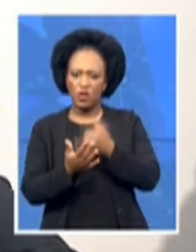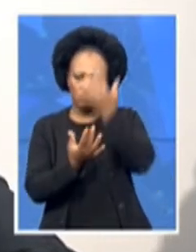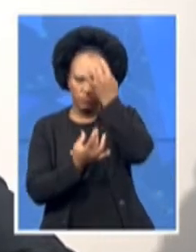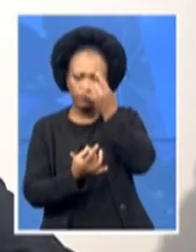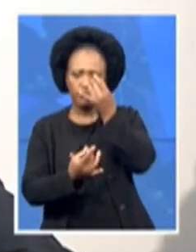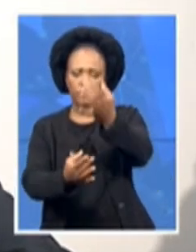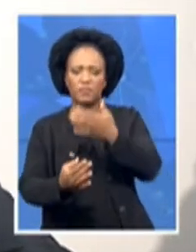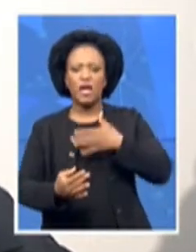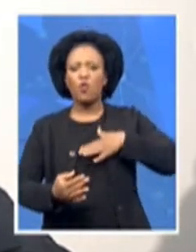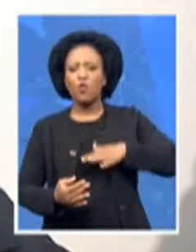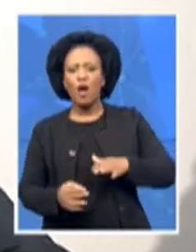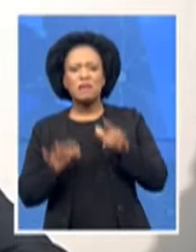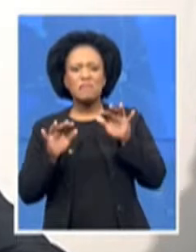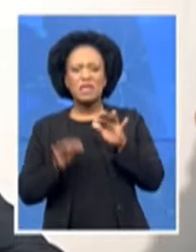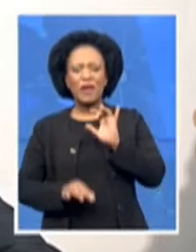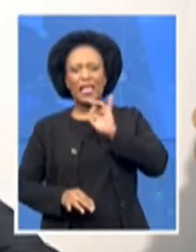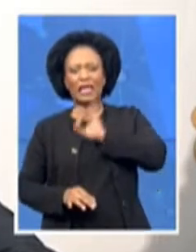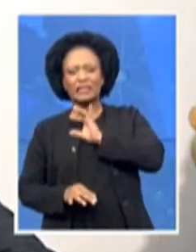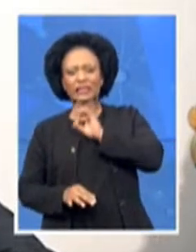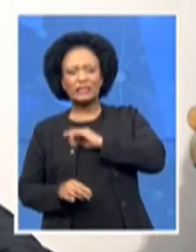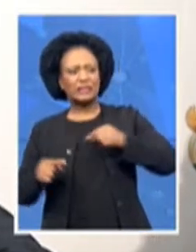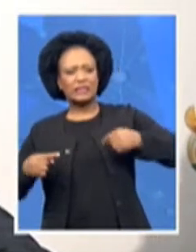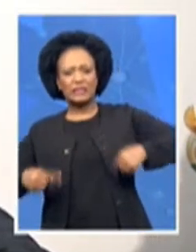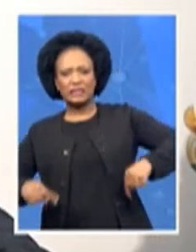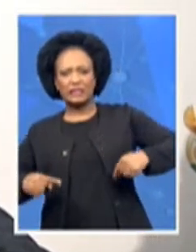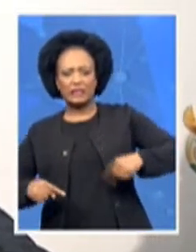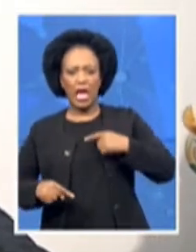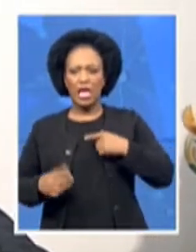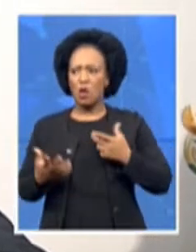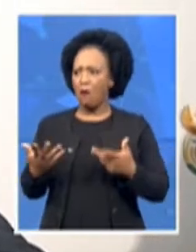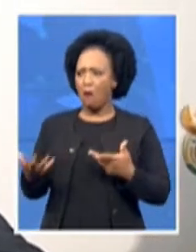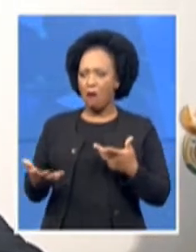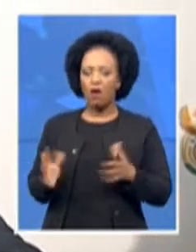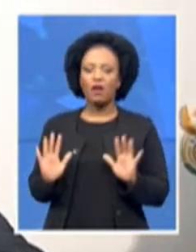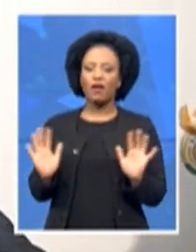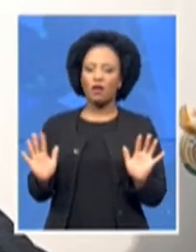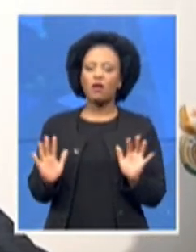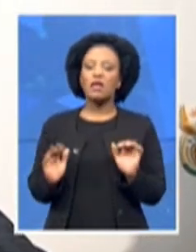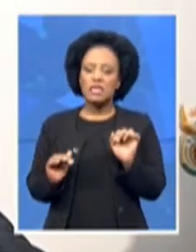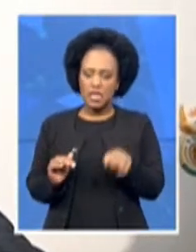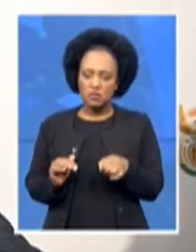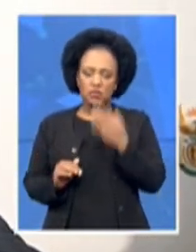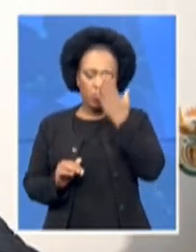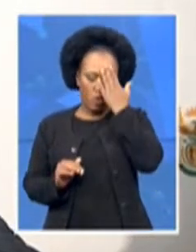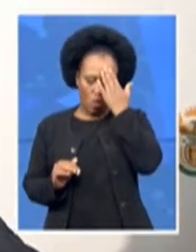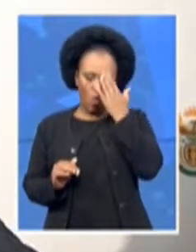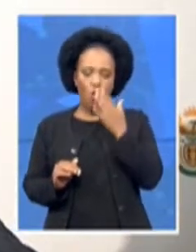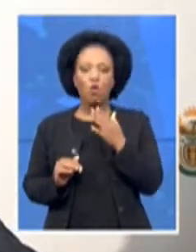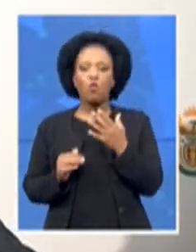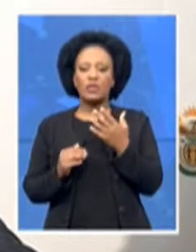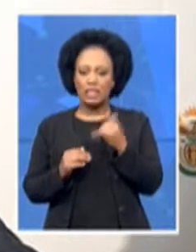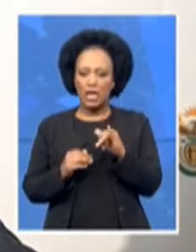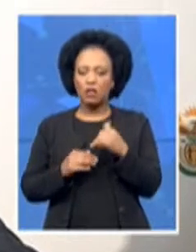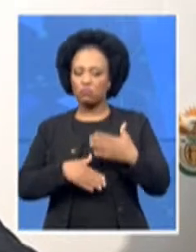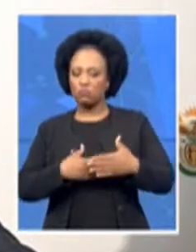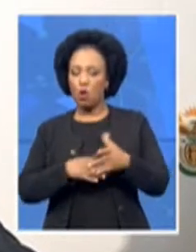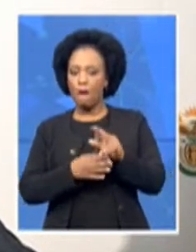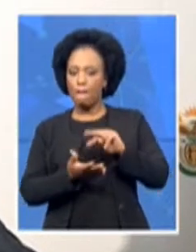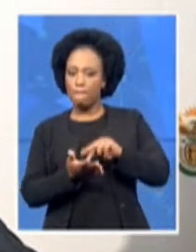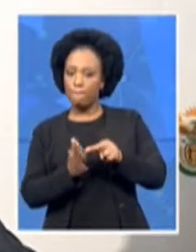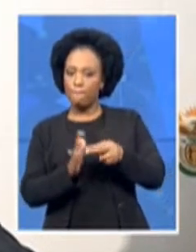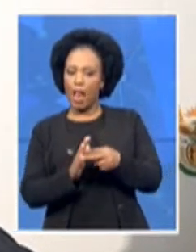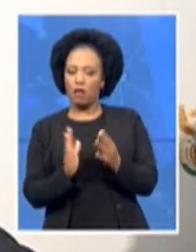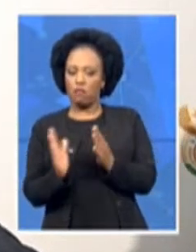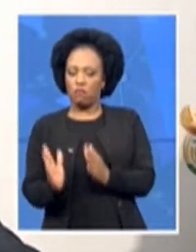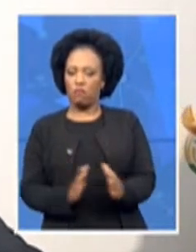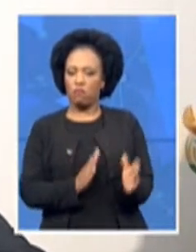conscious of the fact, we are aware of it, we are planning for it. We just want to make sure when you go that route of the 12 to 17,